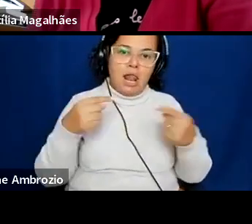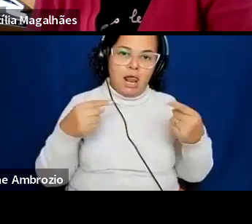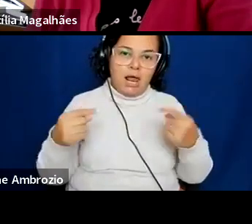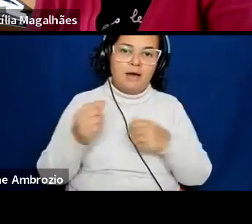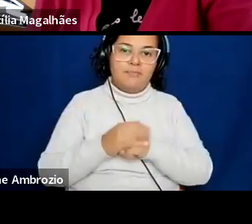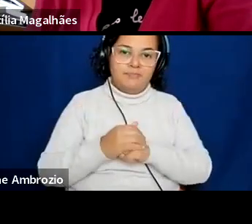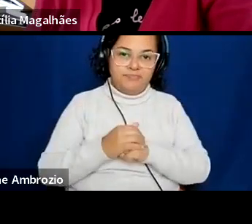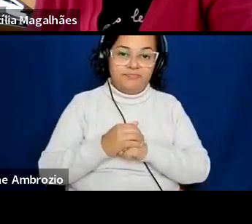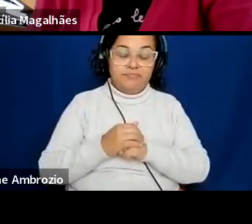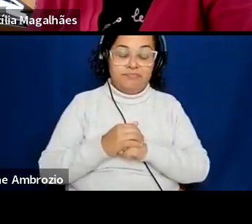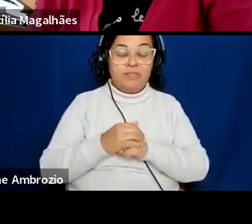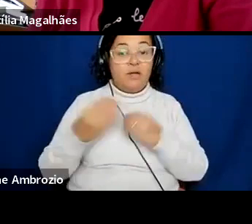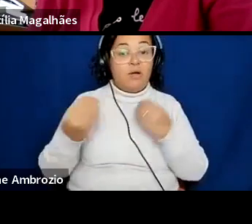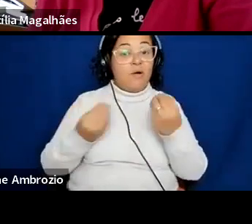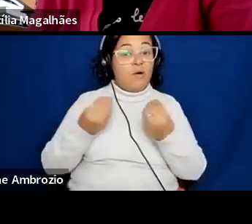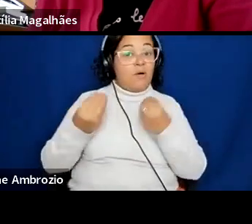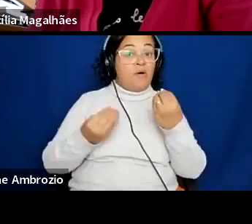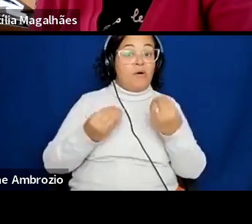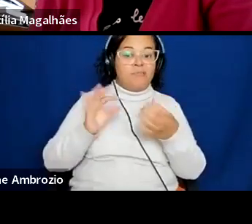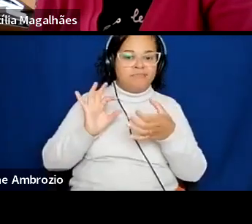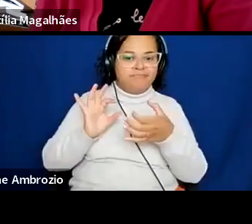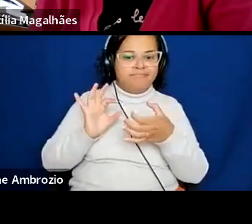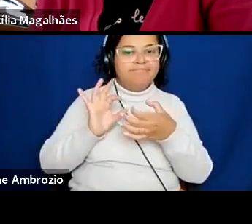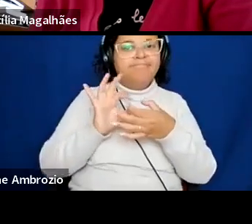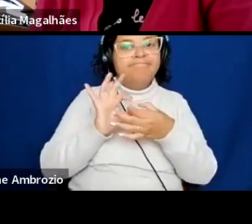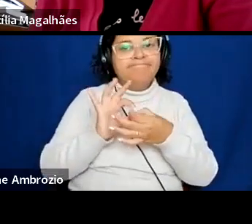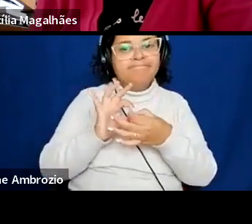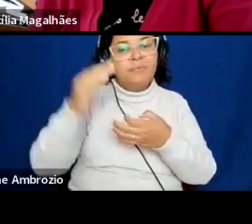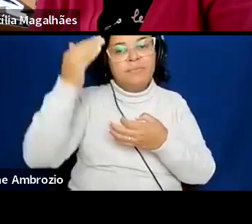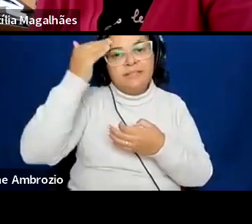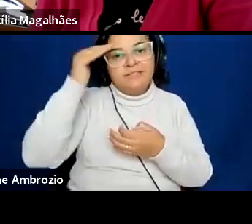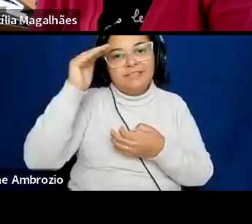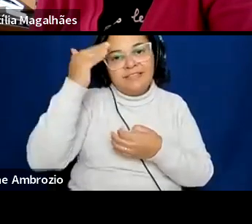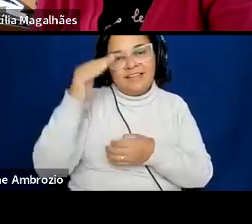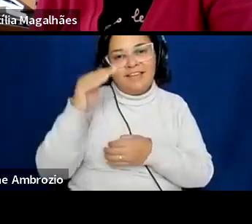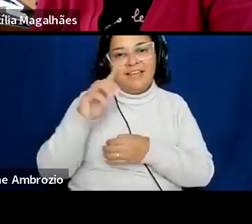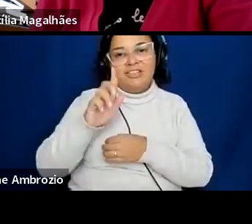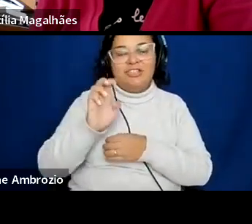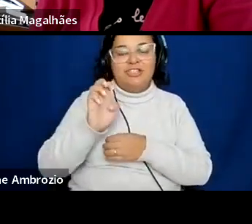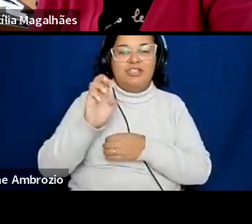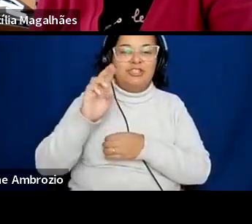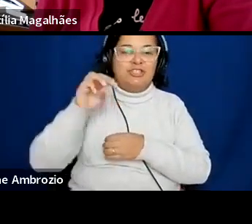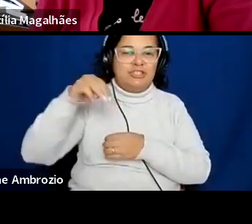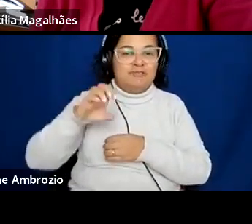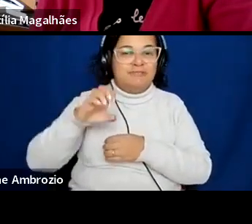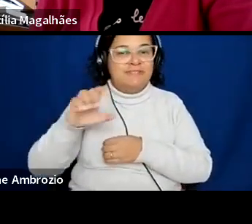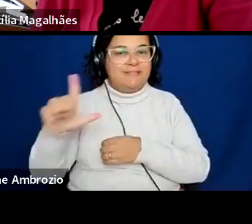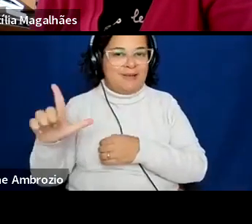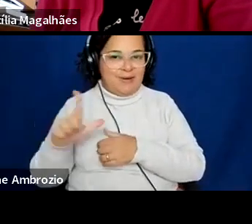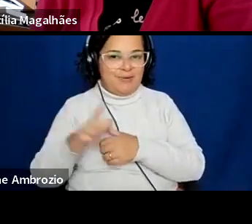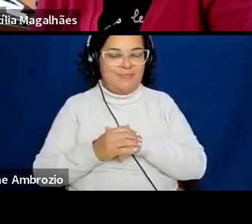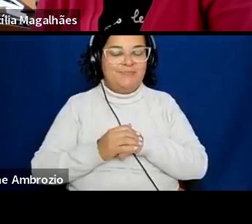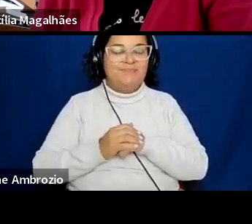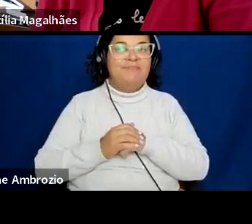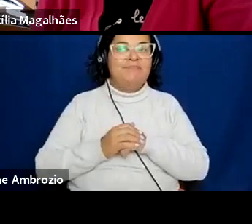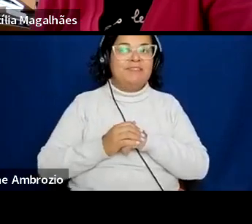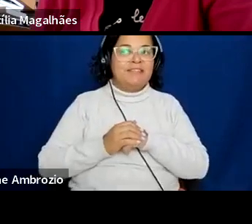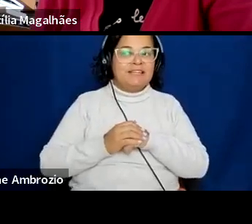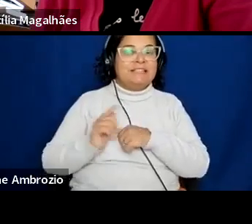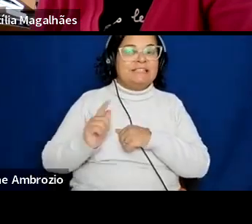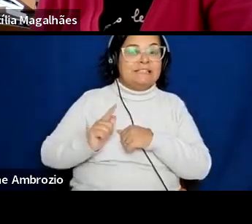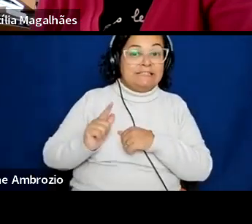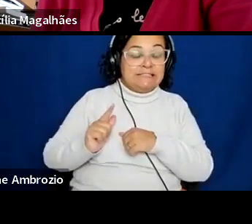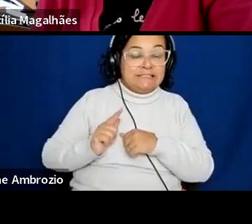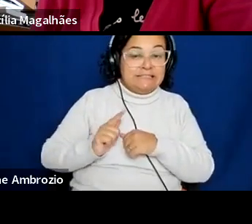connection, how we understand the germ cell. And I think that it goes back to one of